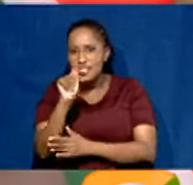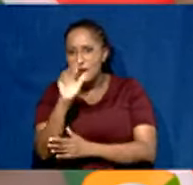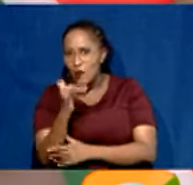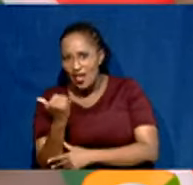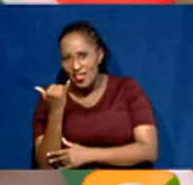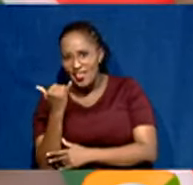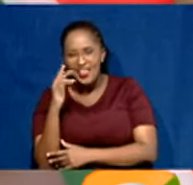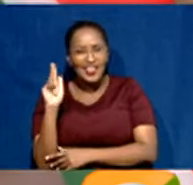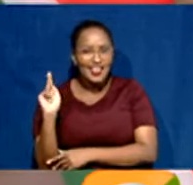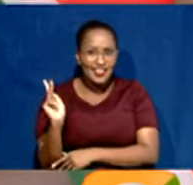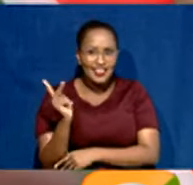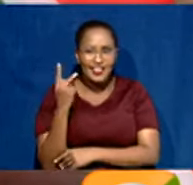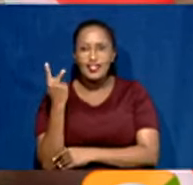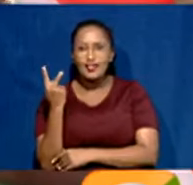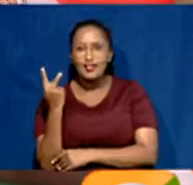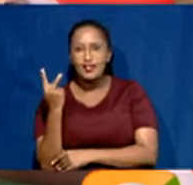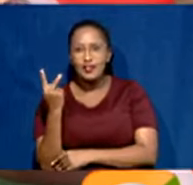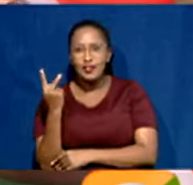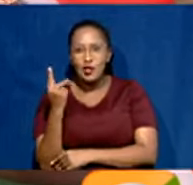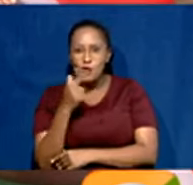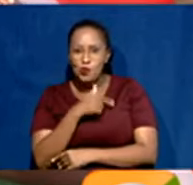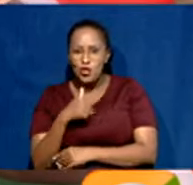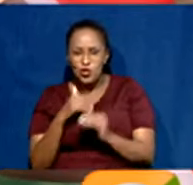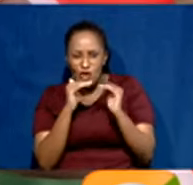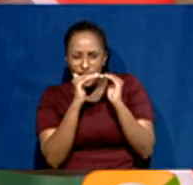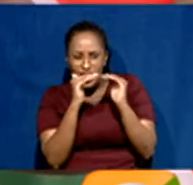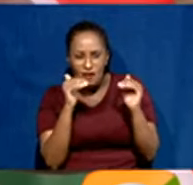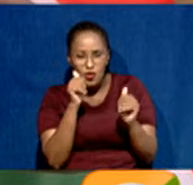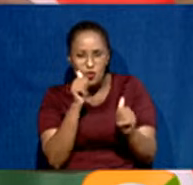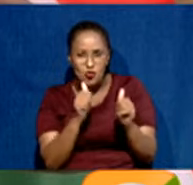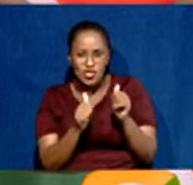Kenya tuko katika kiwango inaitwa